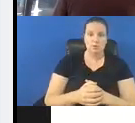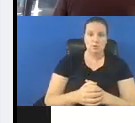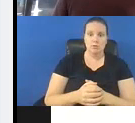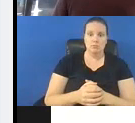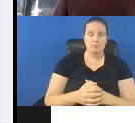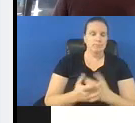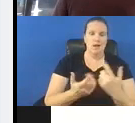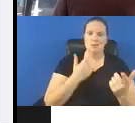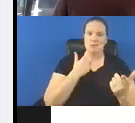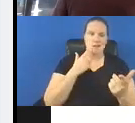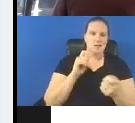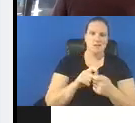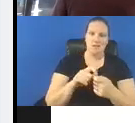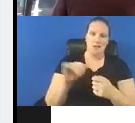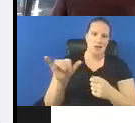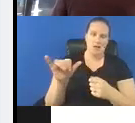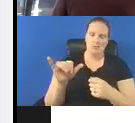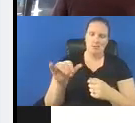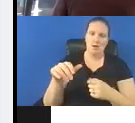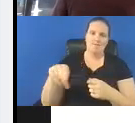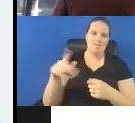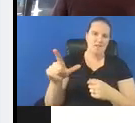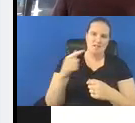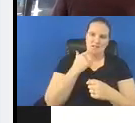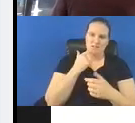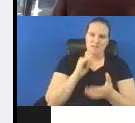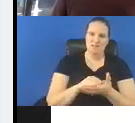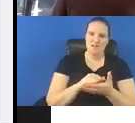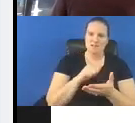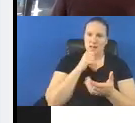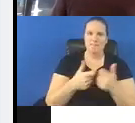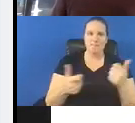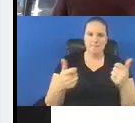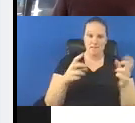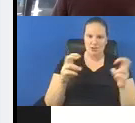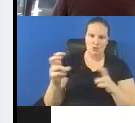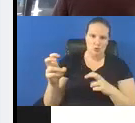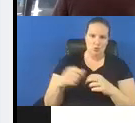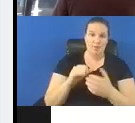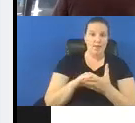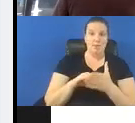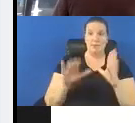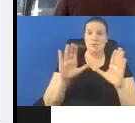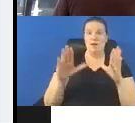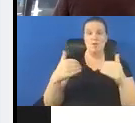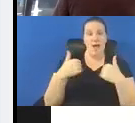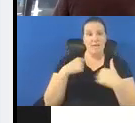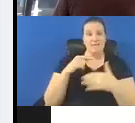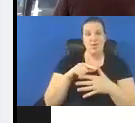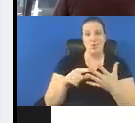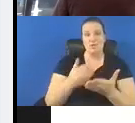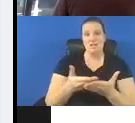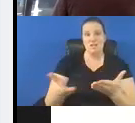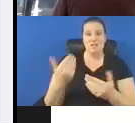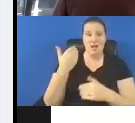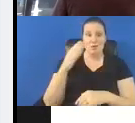echo what Phil said. I Okay. mean, it hasn't for me been a huge issue. It'd be great to have these things. I don't